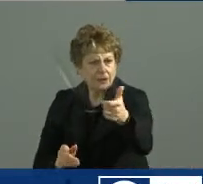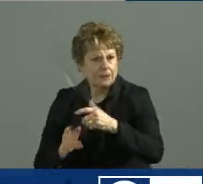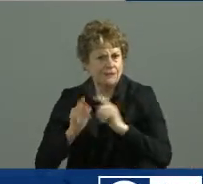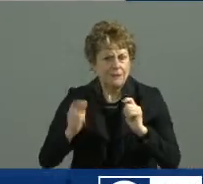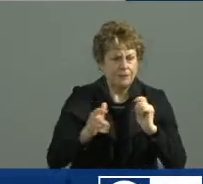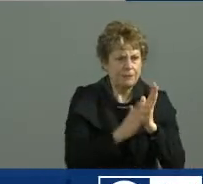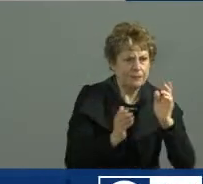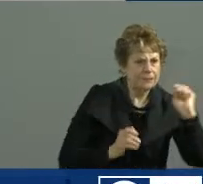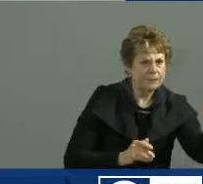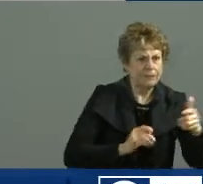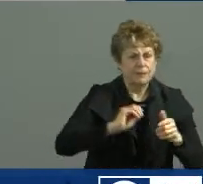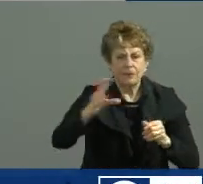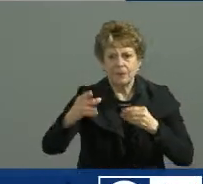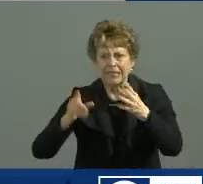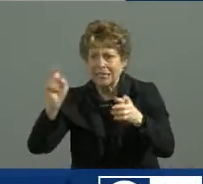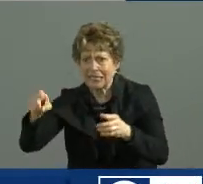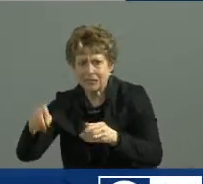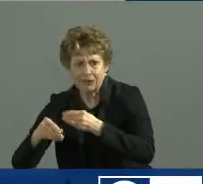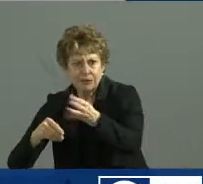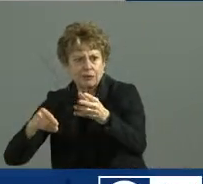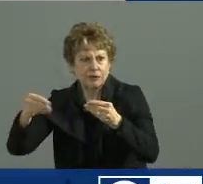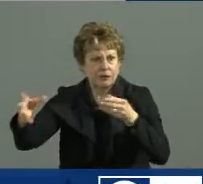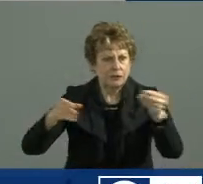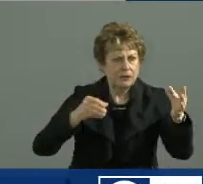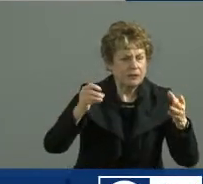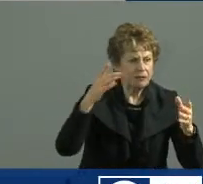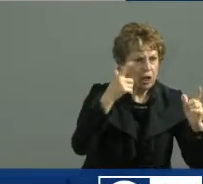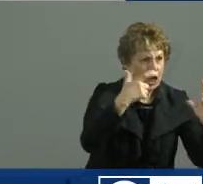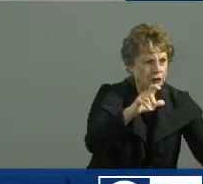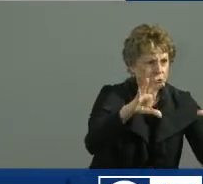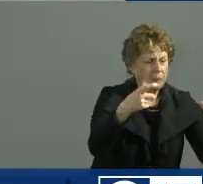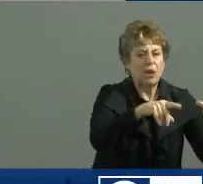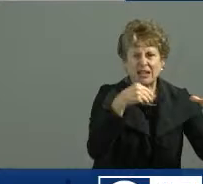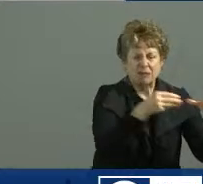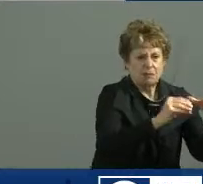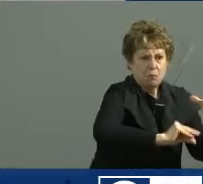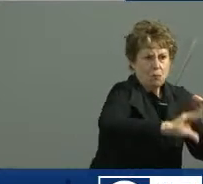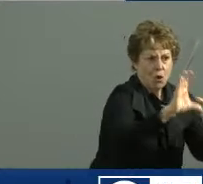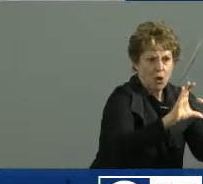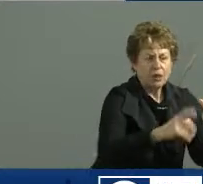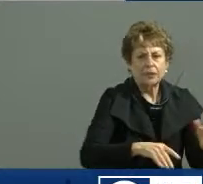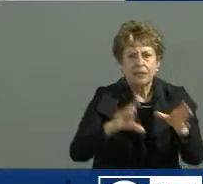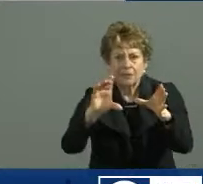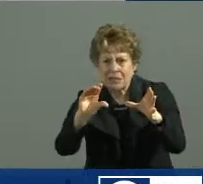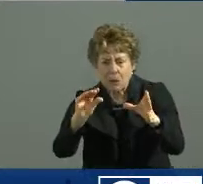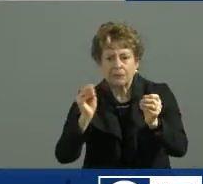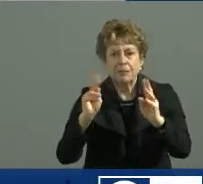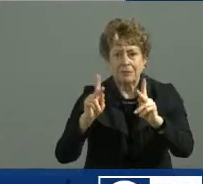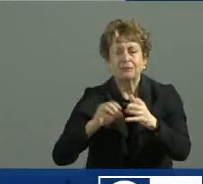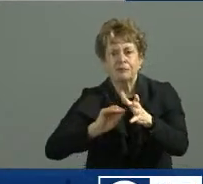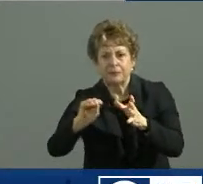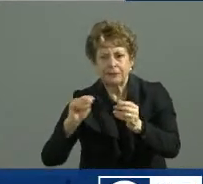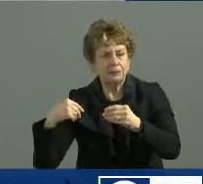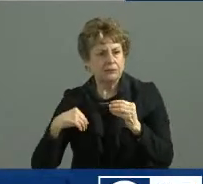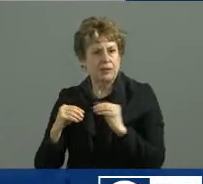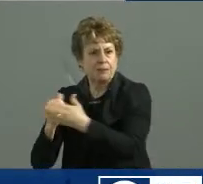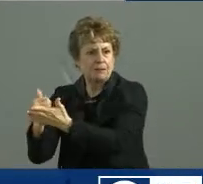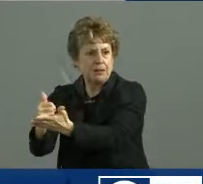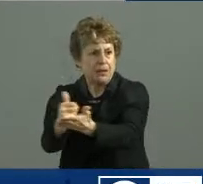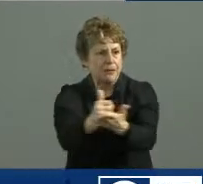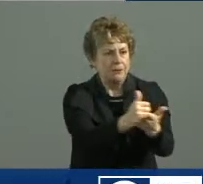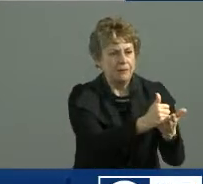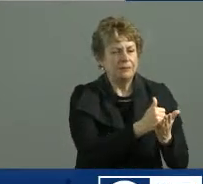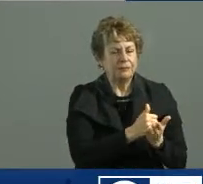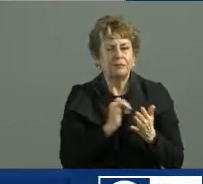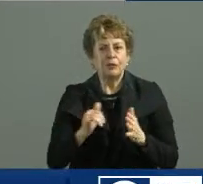more vaccine is made available to larger groups, distribution will be expanded to hundreds of vaccination providers that have been registered